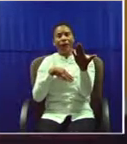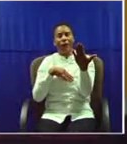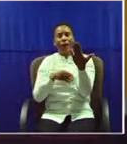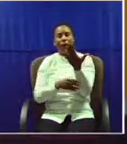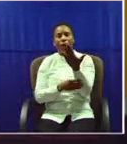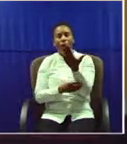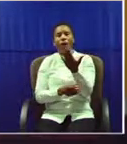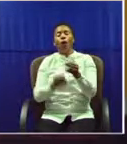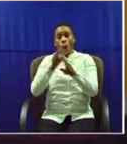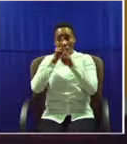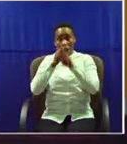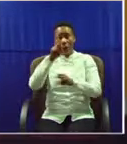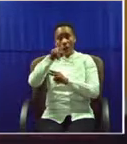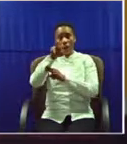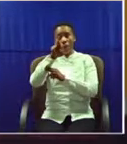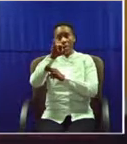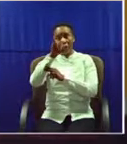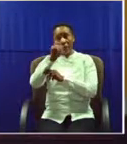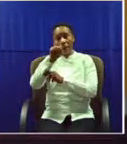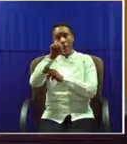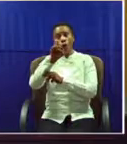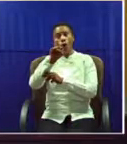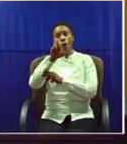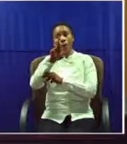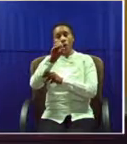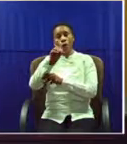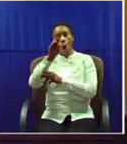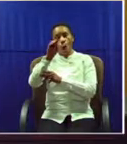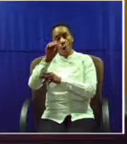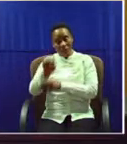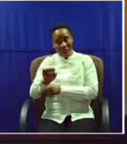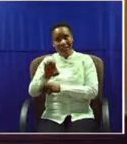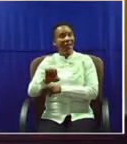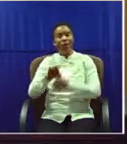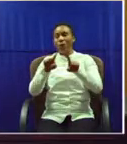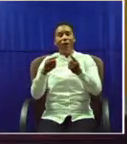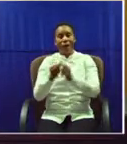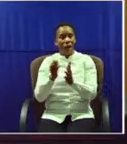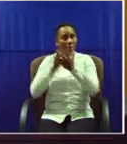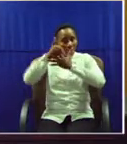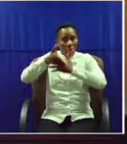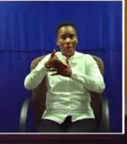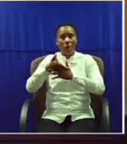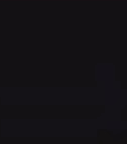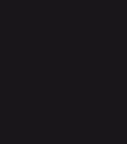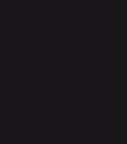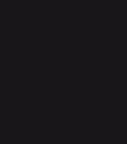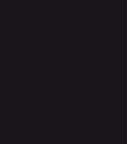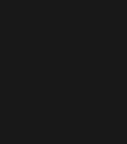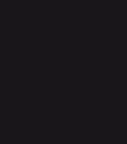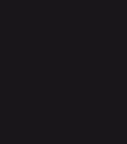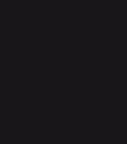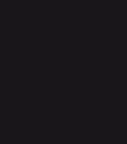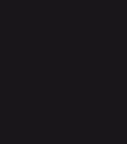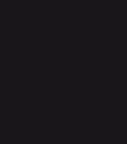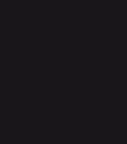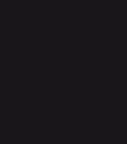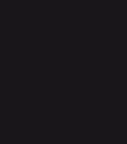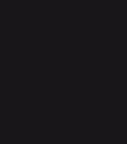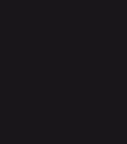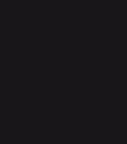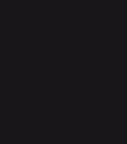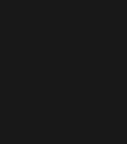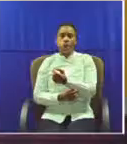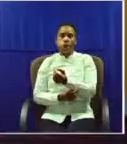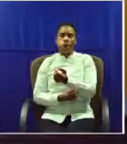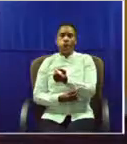Honorable Primrose, you are not going to barge in. I'm addressing the assembly. Honorable Speaker,